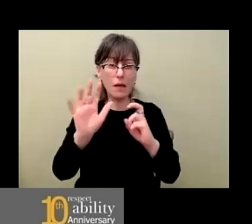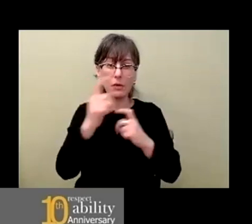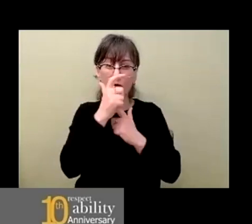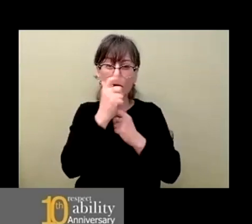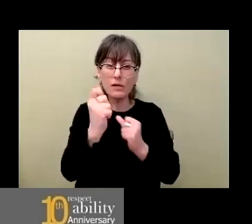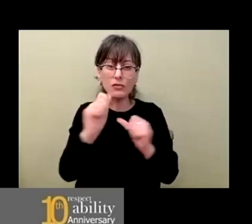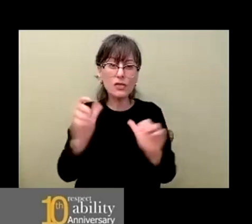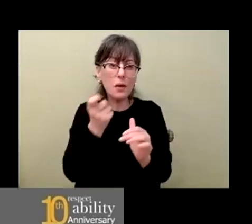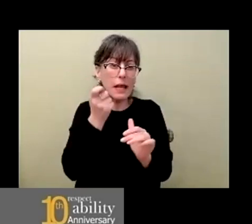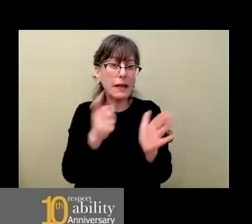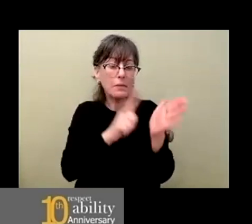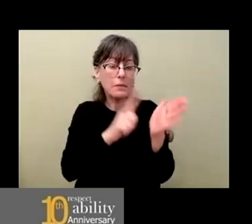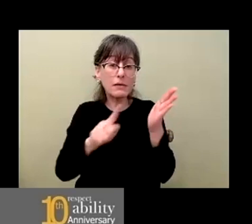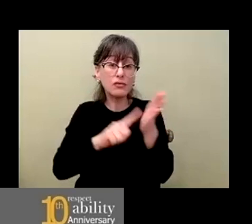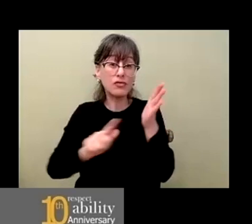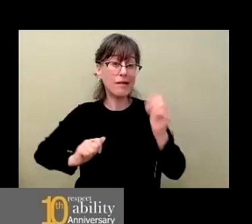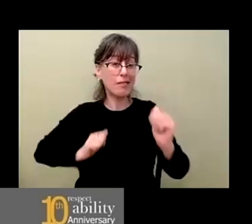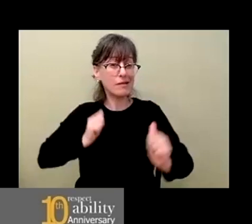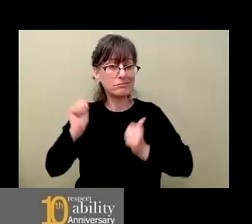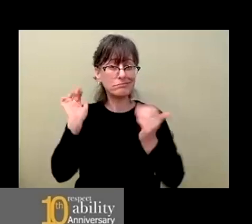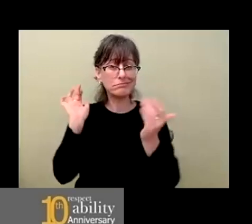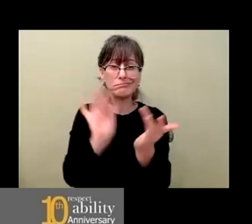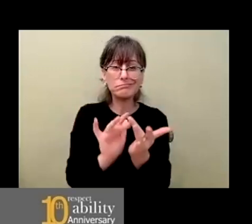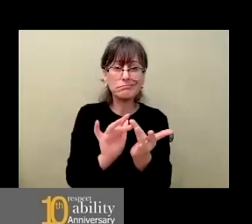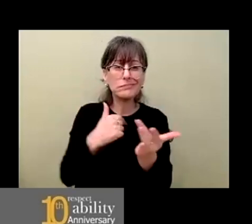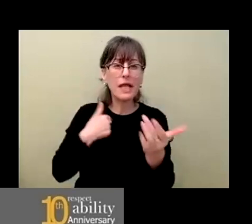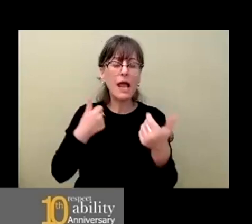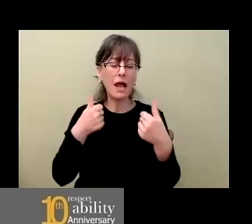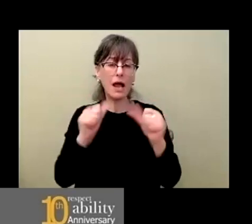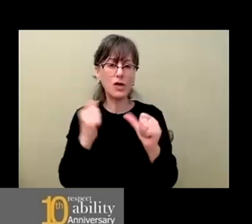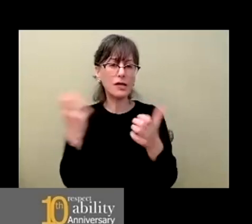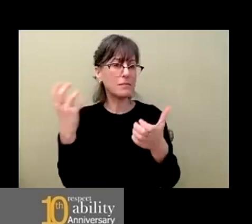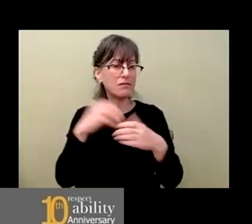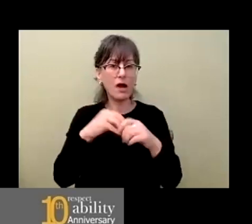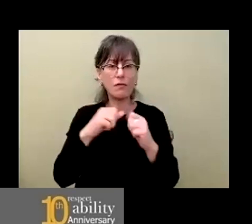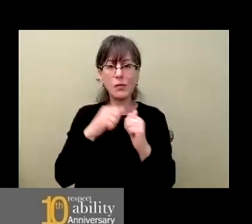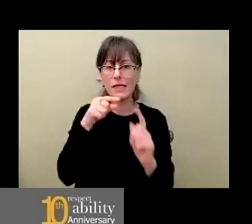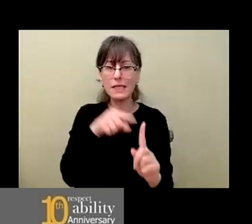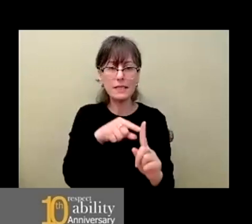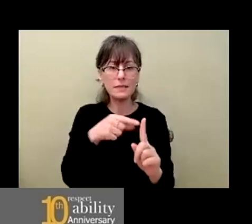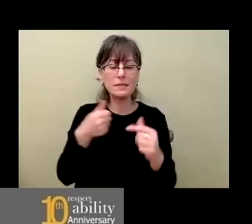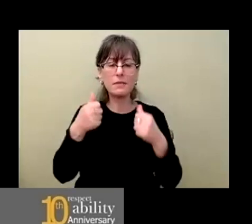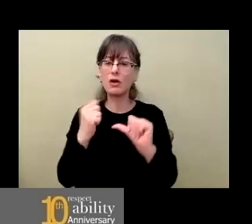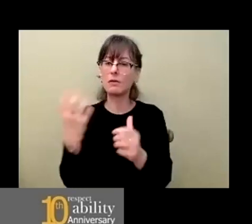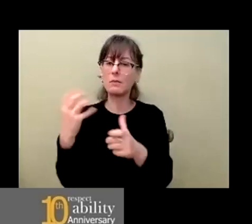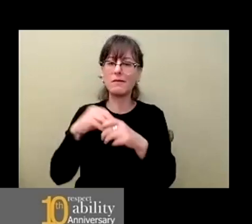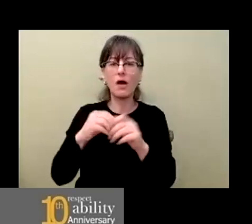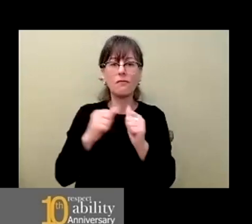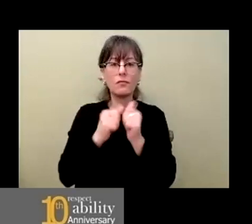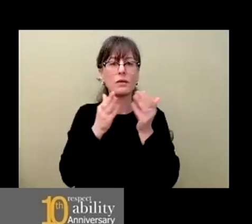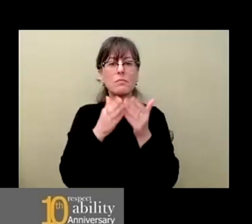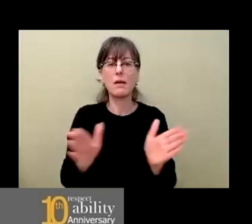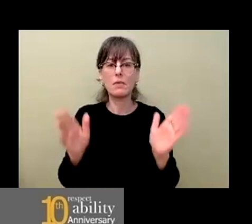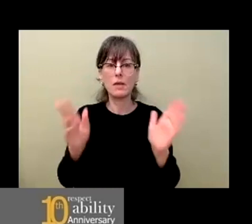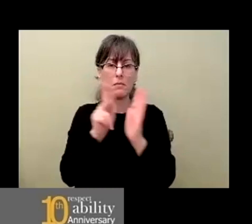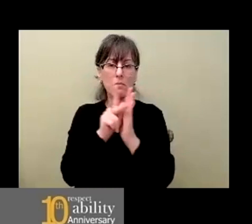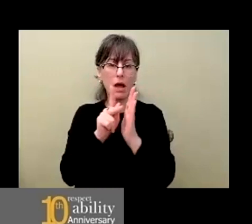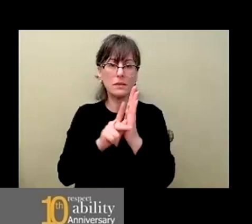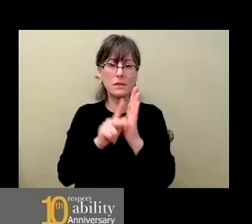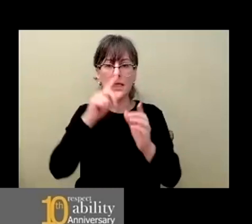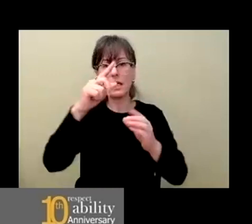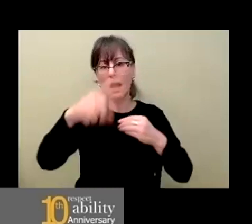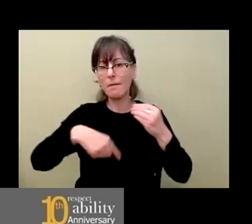of research, and then proactively reach out and say, I'm trying to get involved in this. I'm trying to get involved in public policy around,